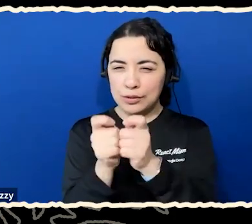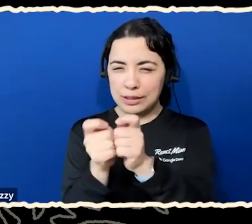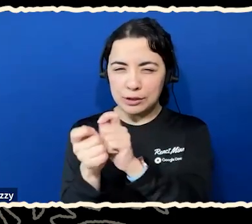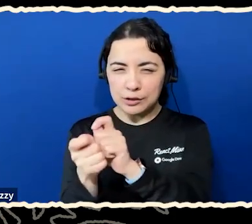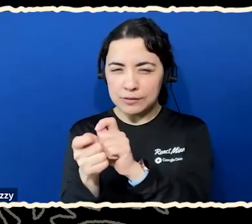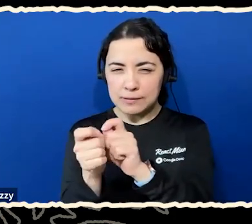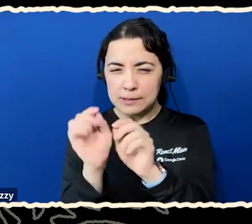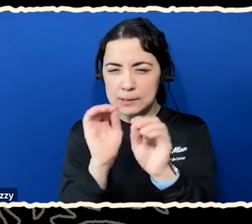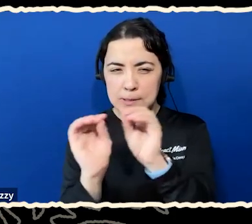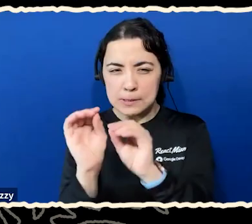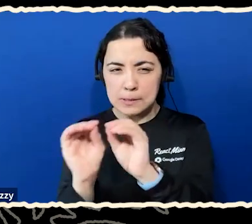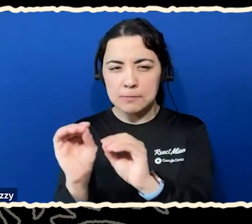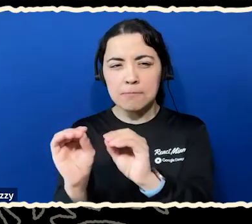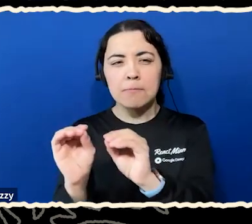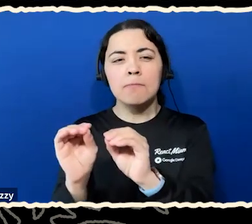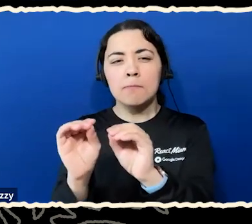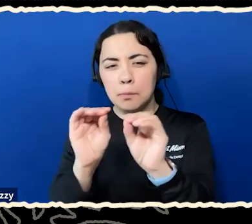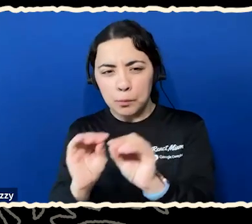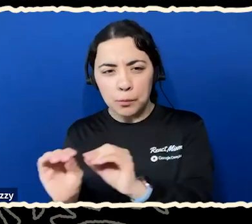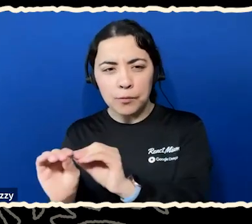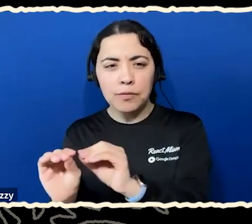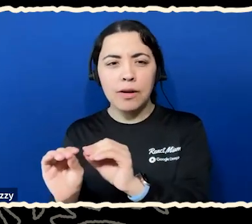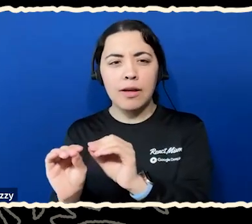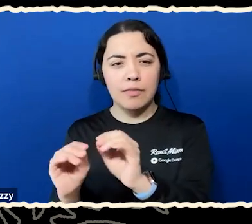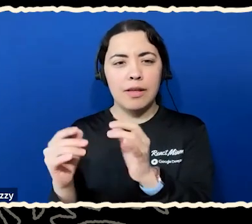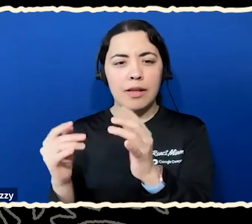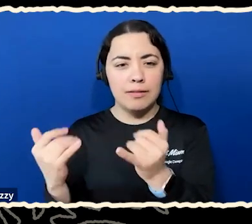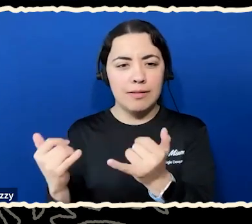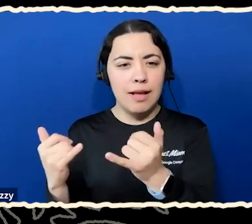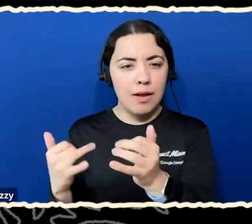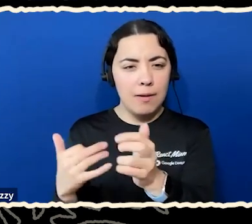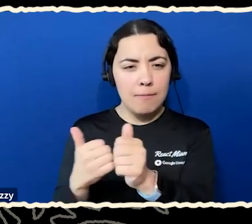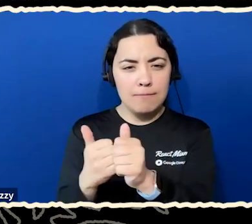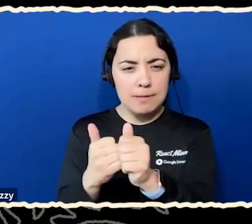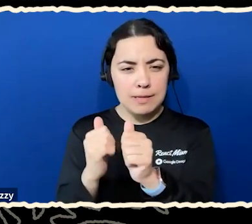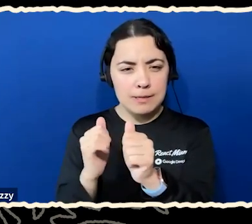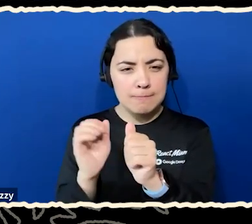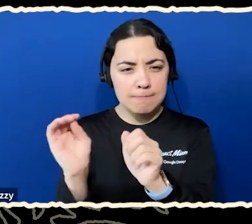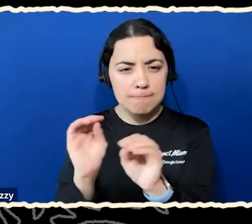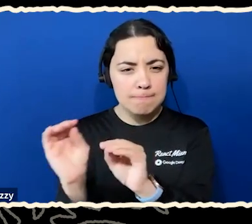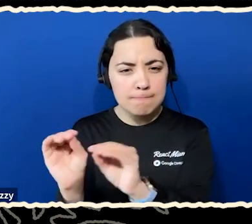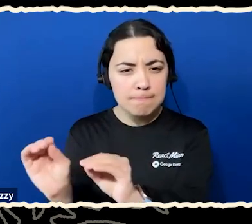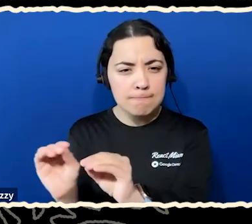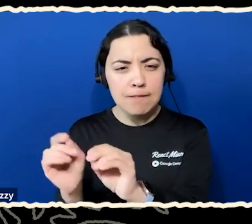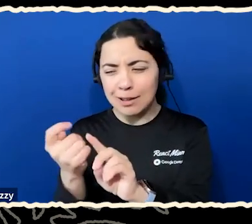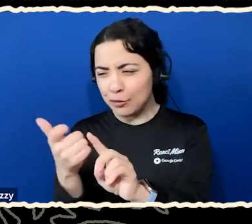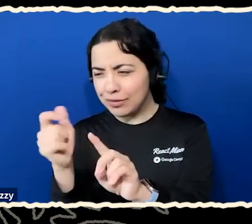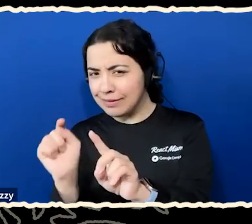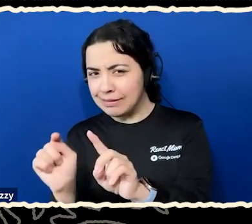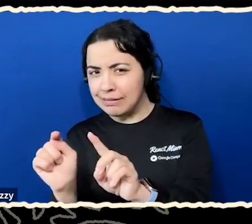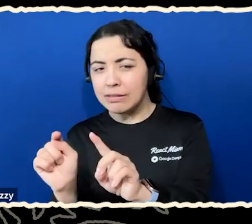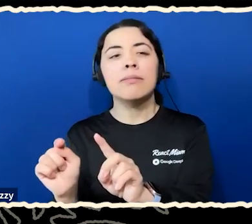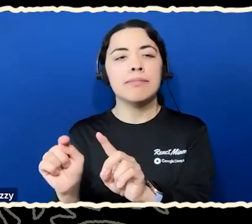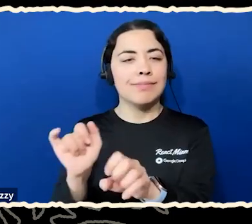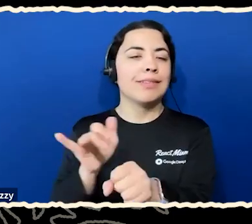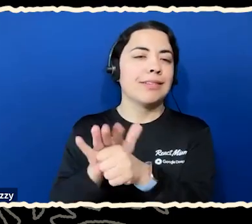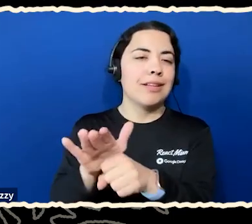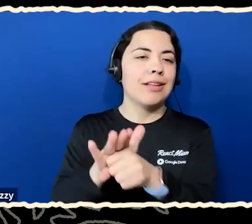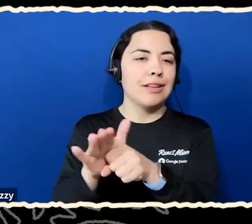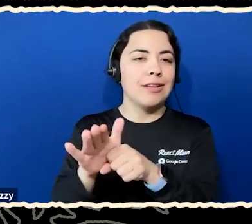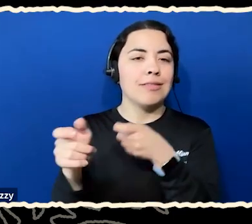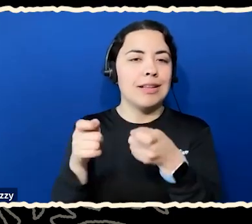update too inside this, and get rid of the parent default. And that should be enough to handle my optimistic update here. Let's try it